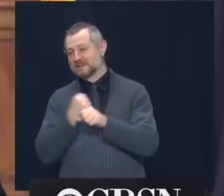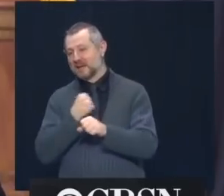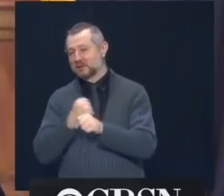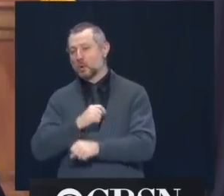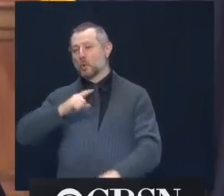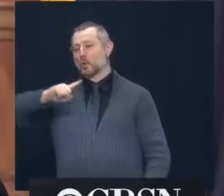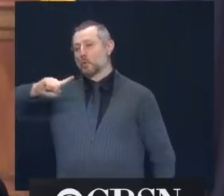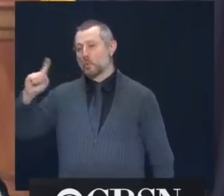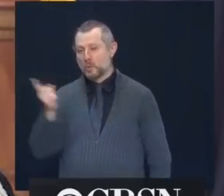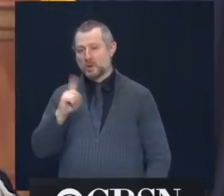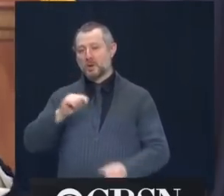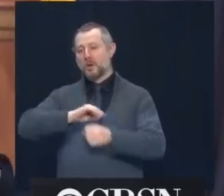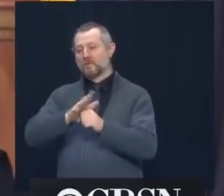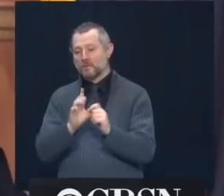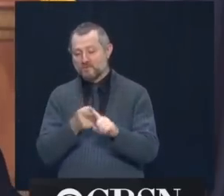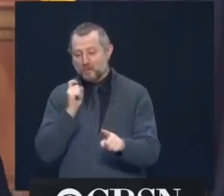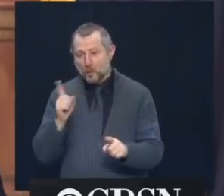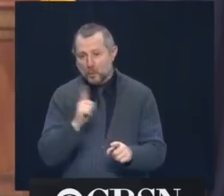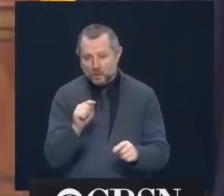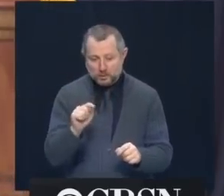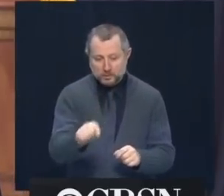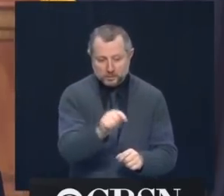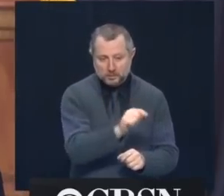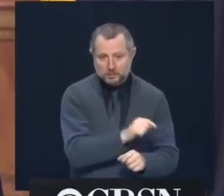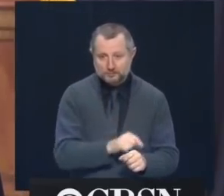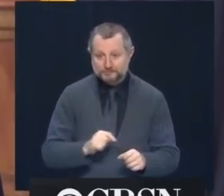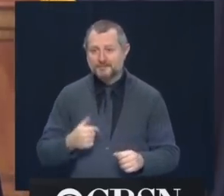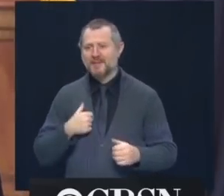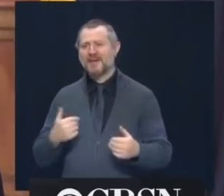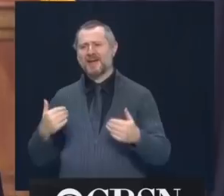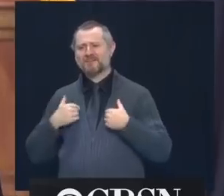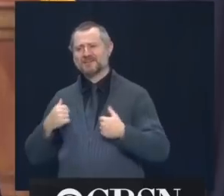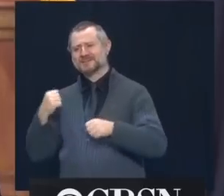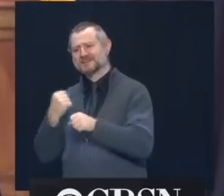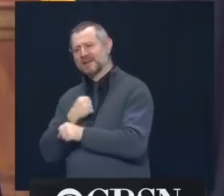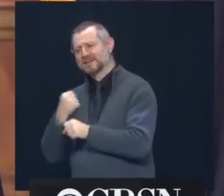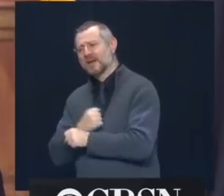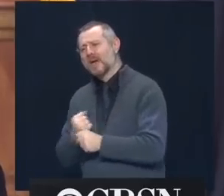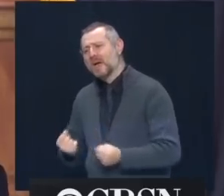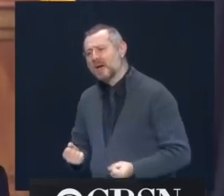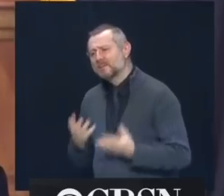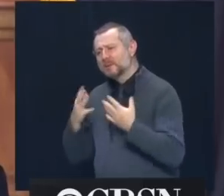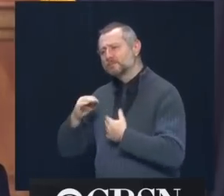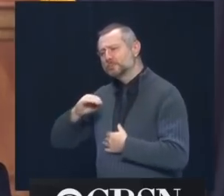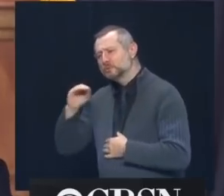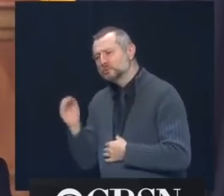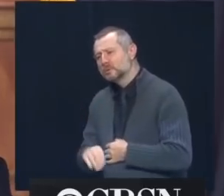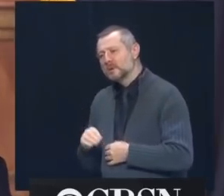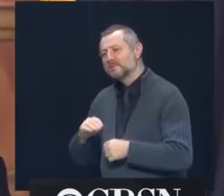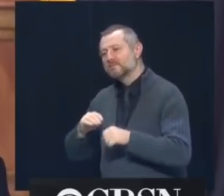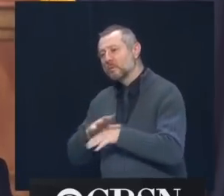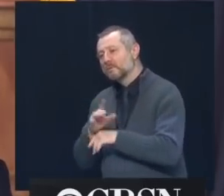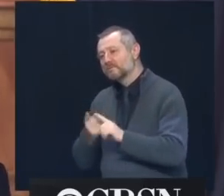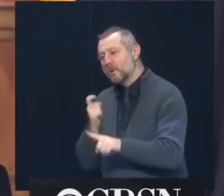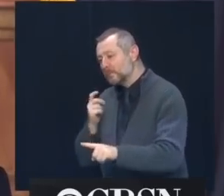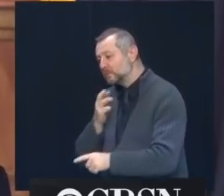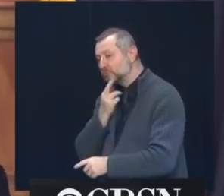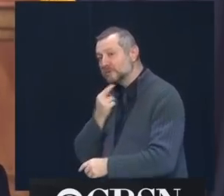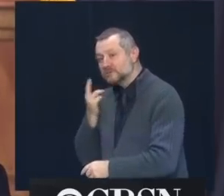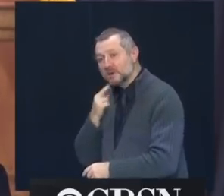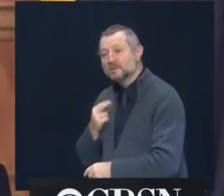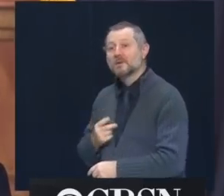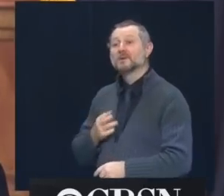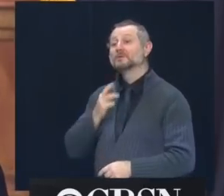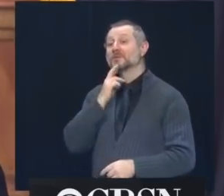from. And we do have data on the amount of spread coming from indoor dining. They are right that it's not as bad as